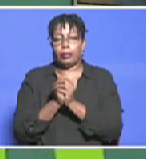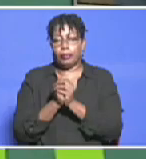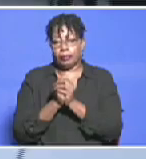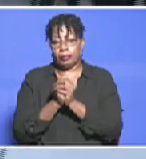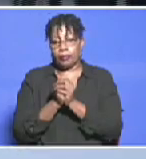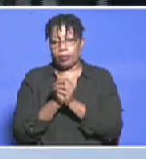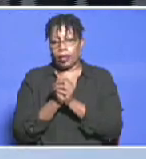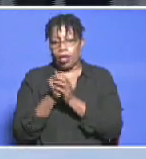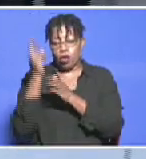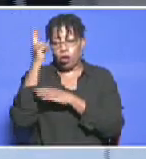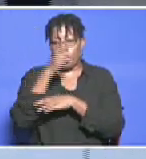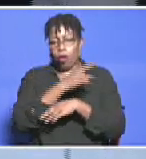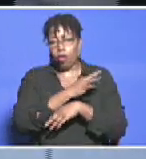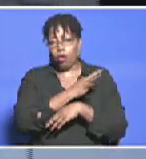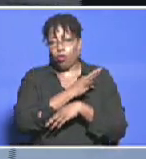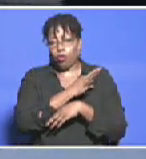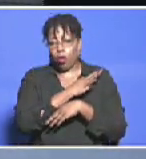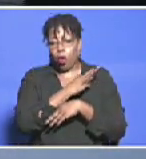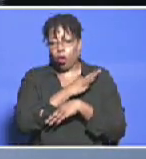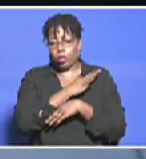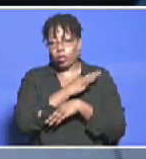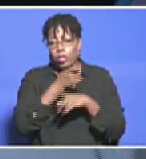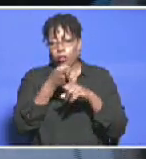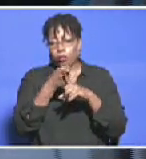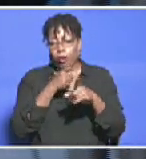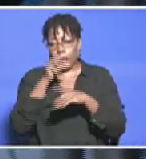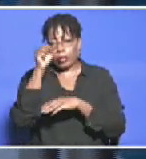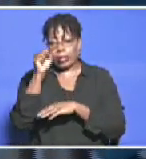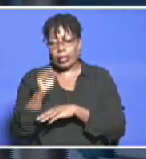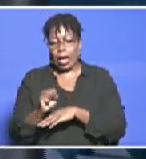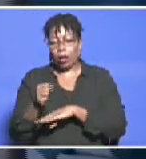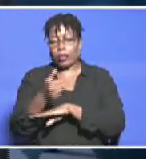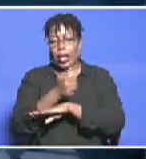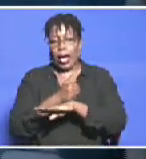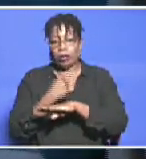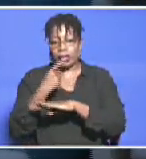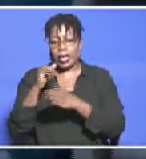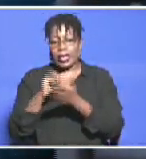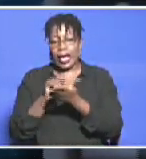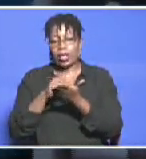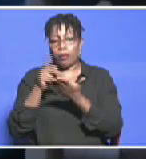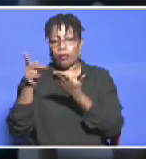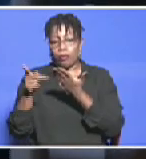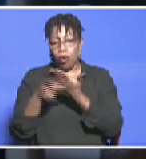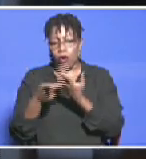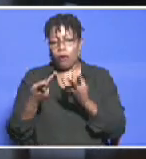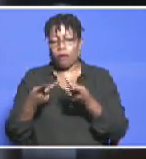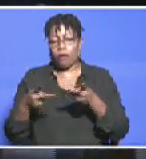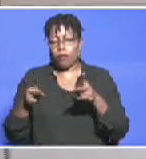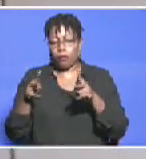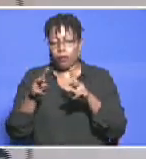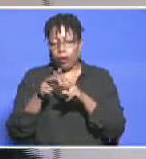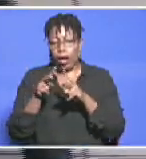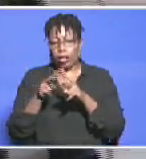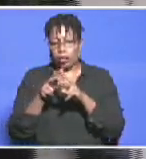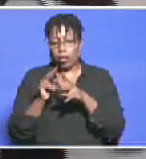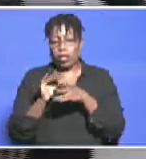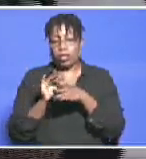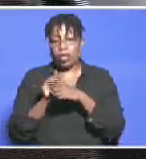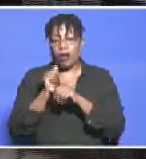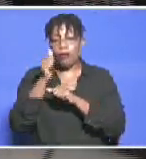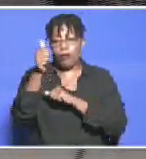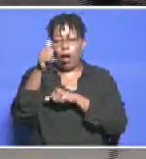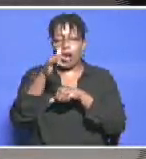coordinator Zendel Forbes is a native of South Andros who feels a program's value has far-reaching implications. Andros is the